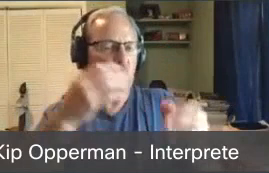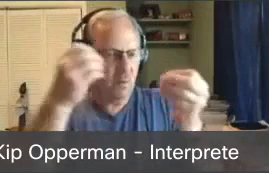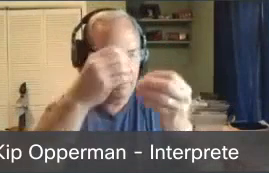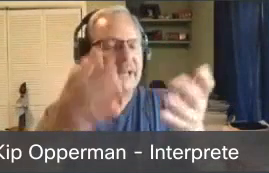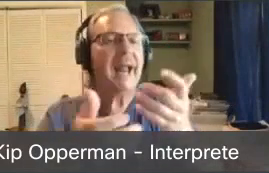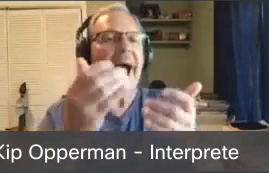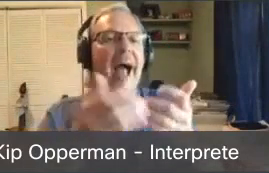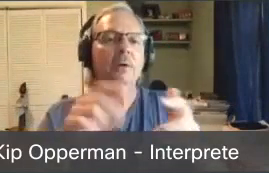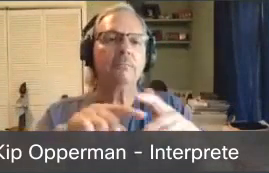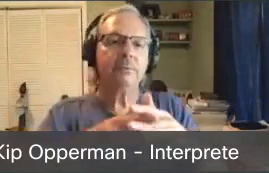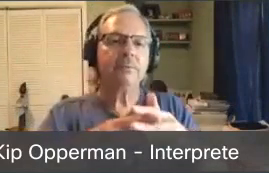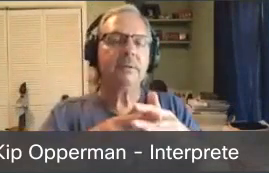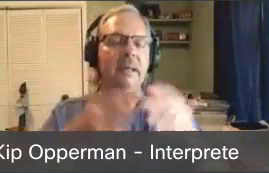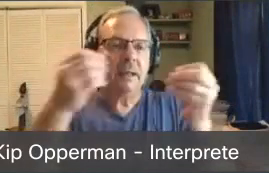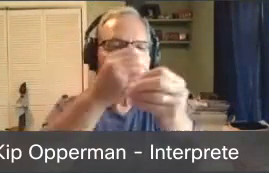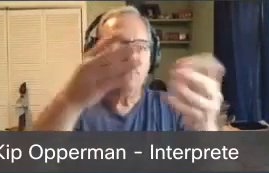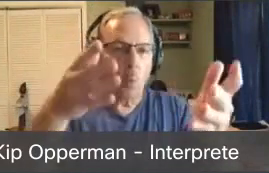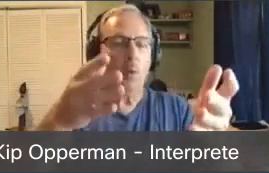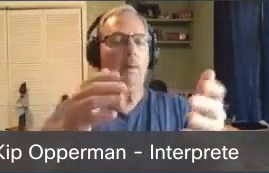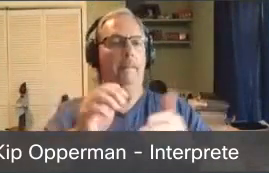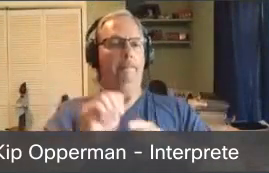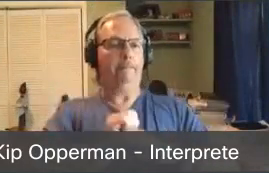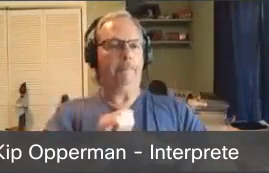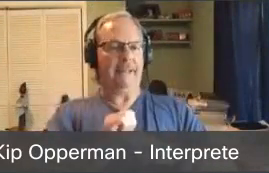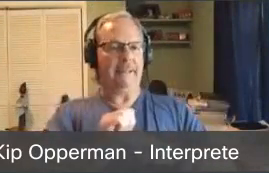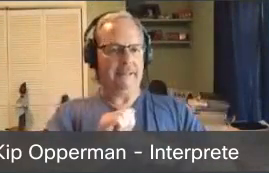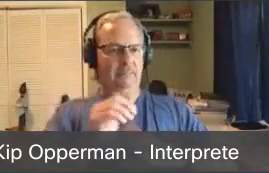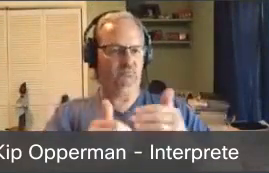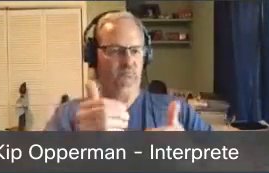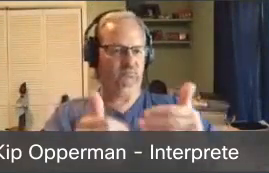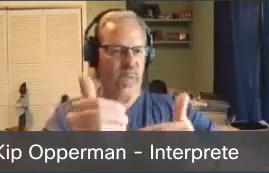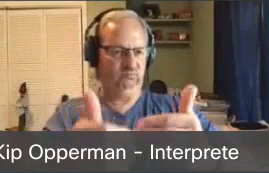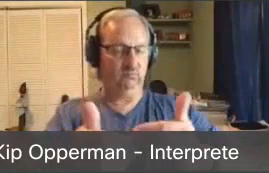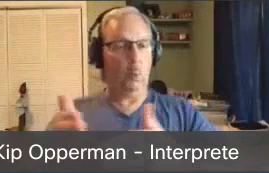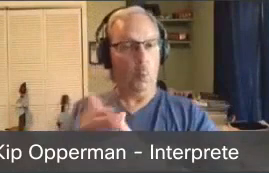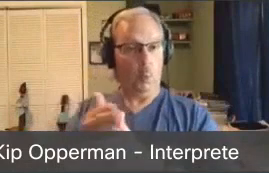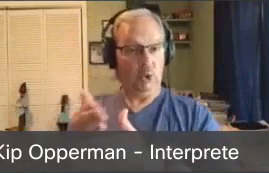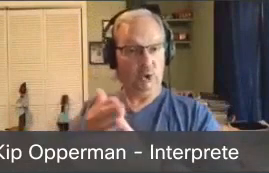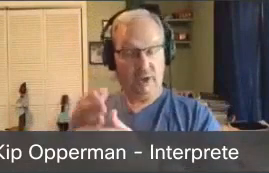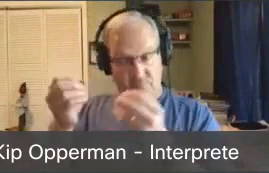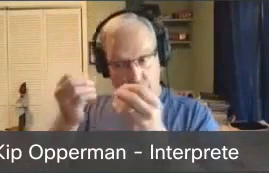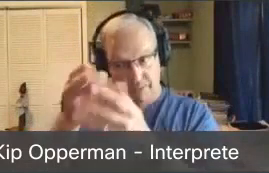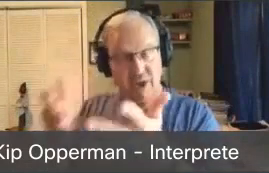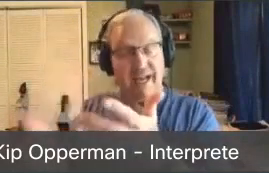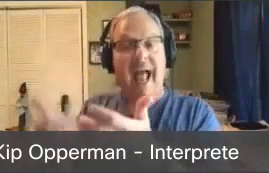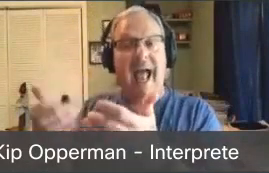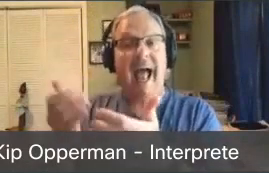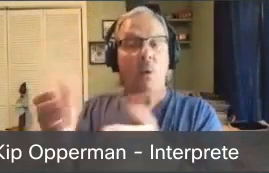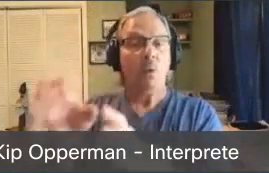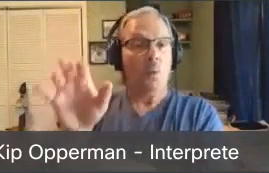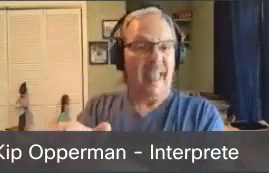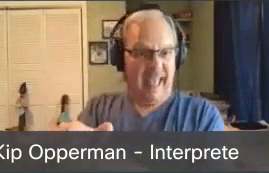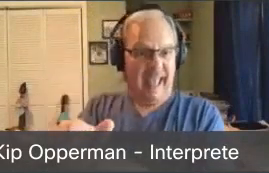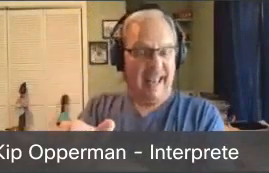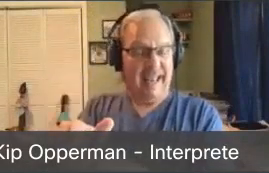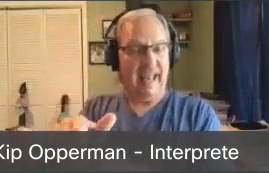implement trauma-informed practices. Today's presenters will share information on how to create trauma-informed drug court environments, screening